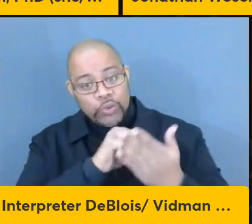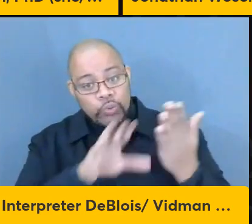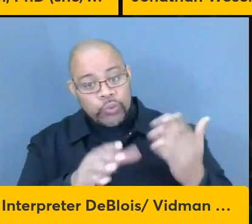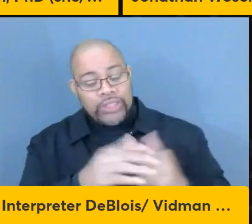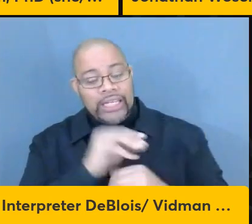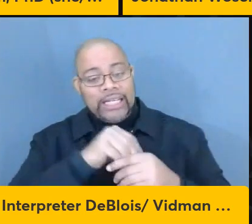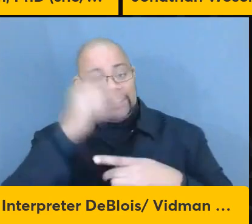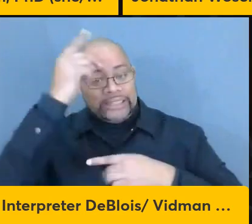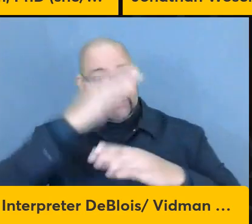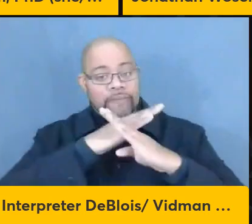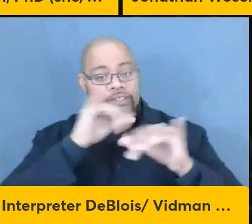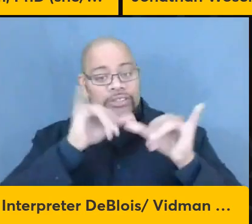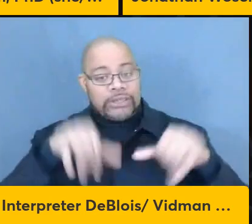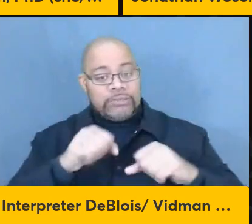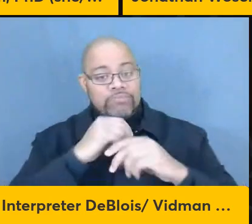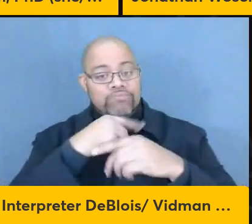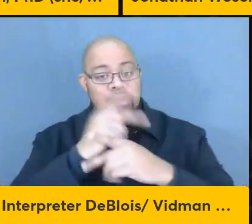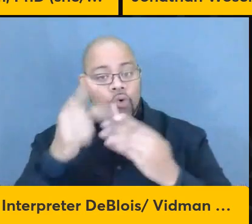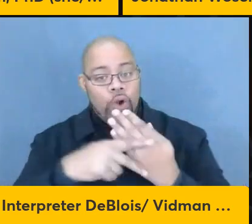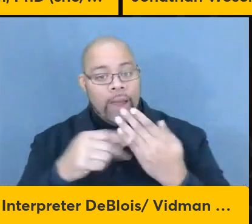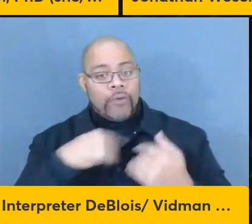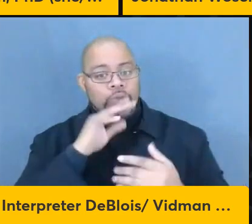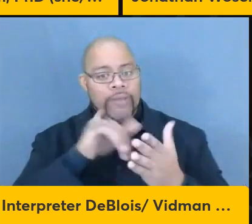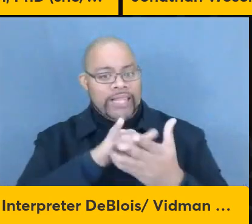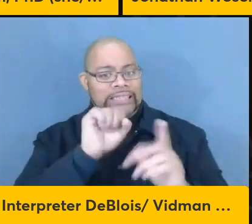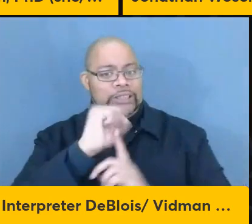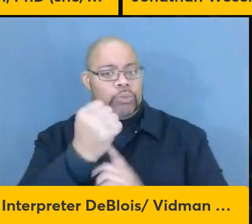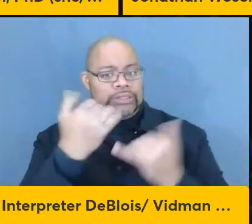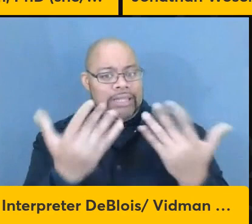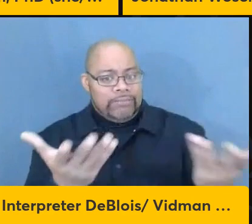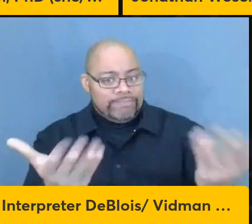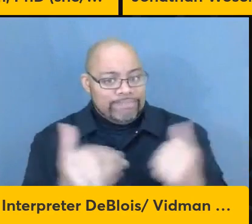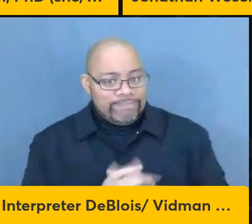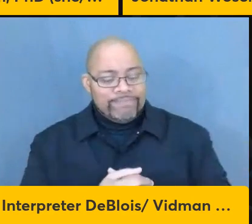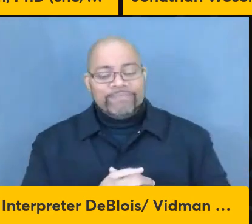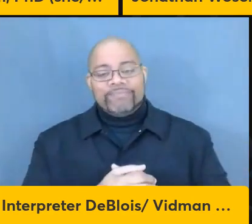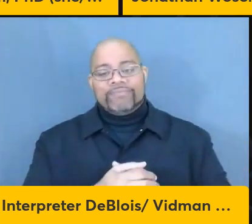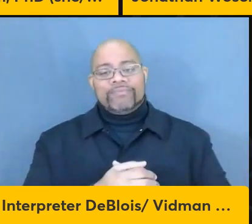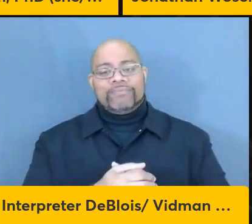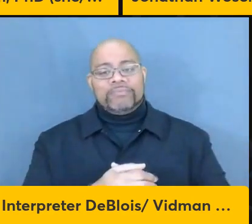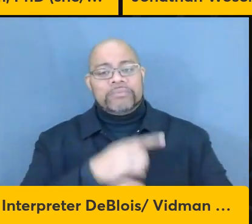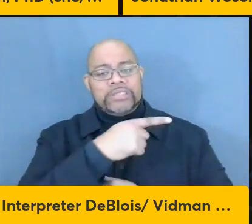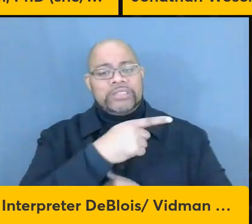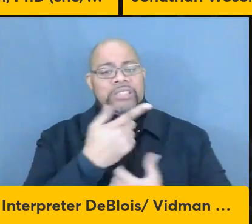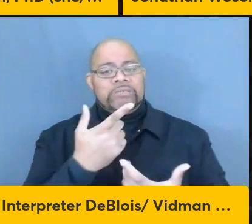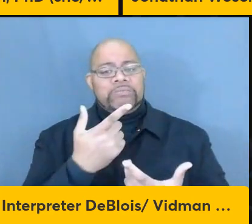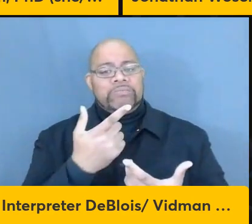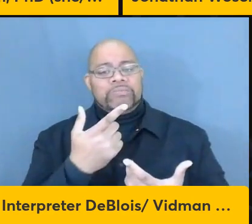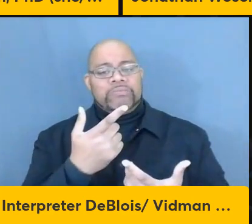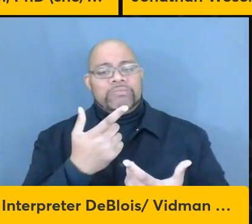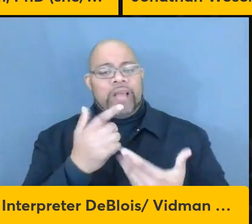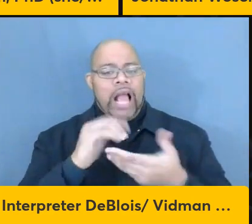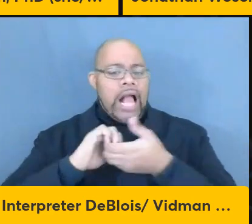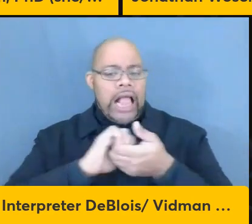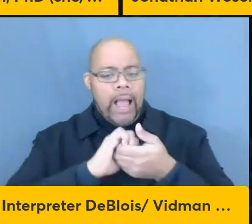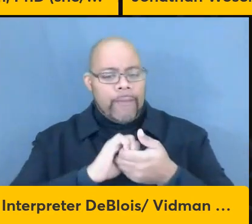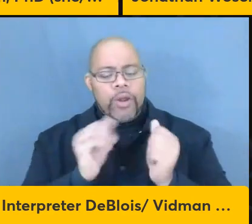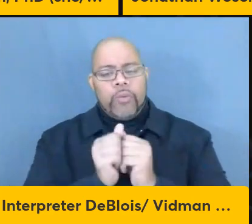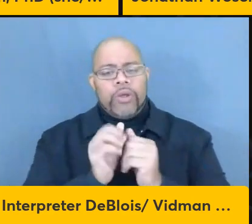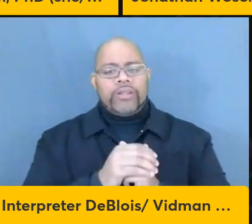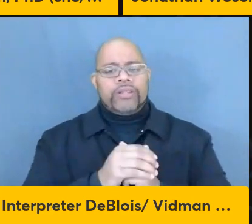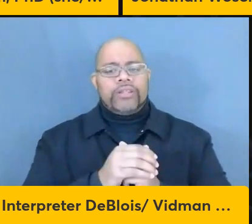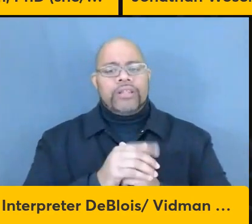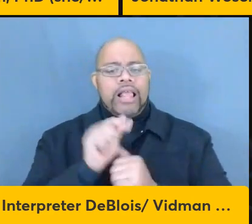immunology program, and I need to talk to you about the situation right now." She had been collaborating with